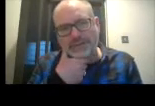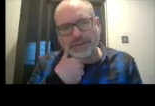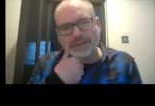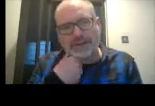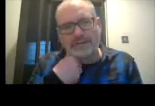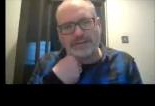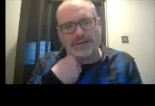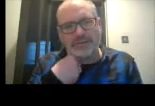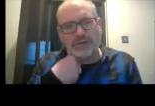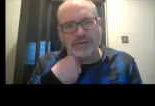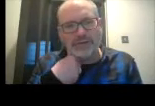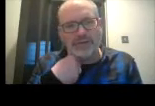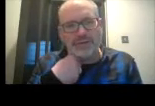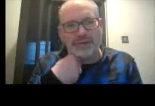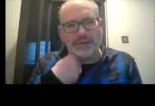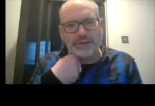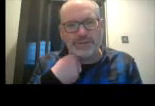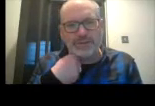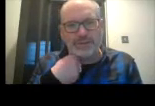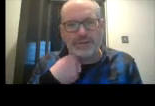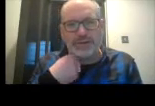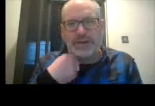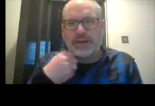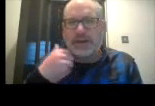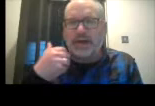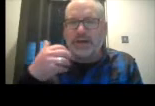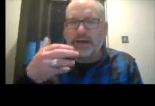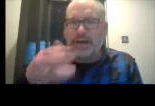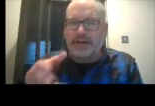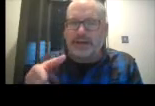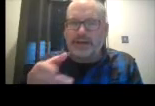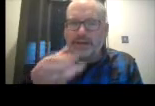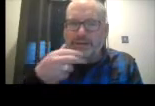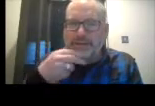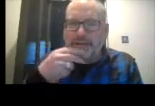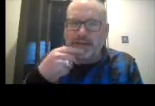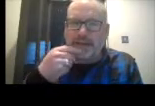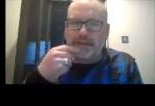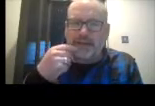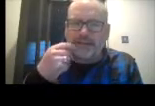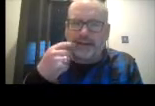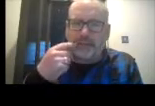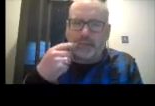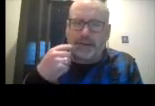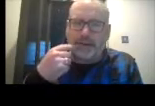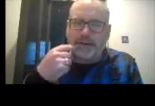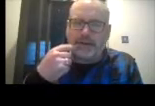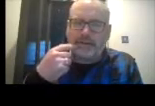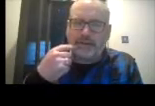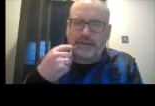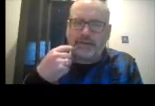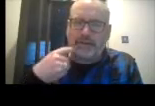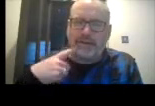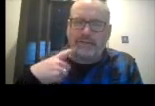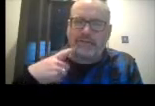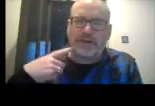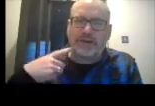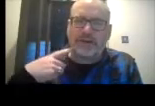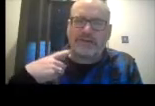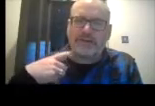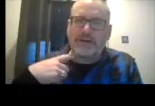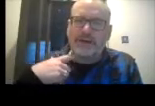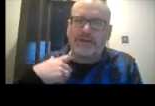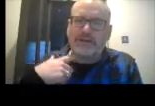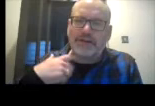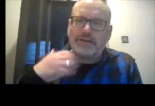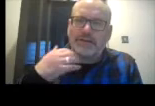some people taking part in one of the queer history tours. Here you can see alongside the